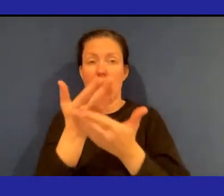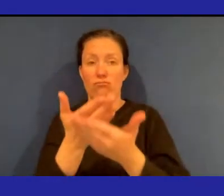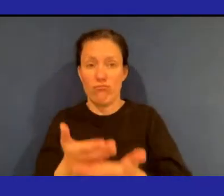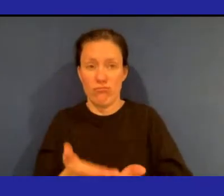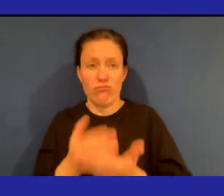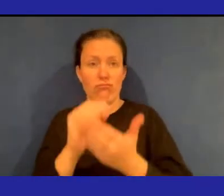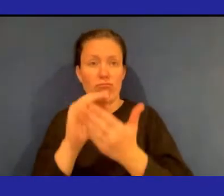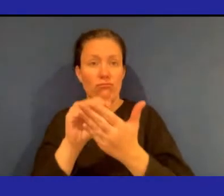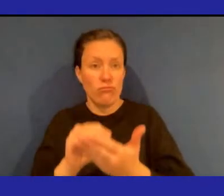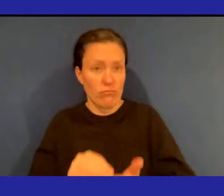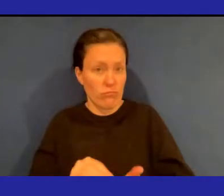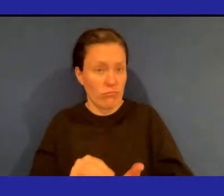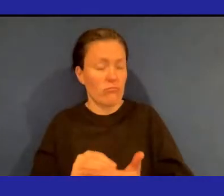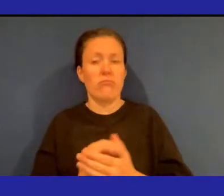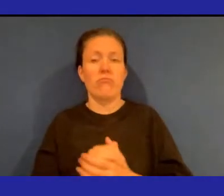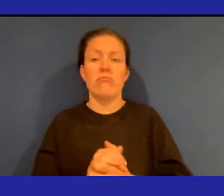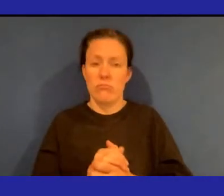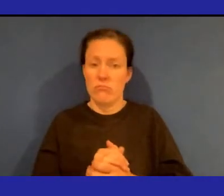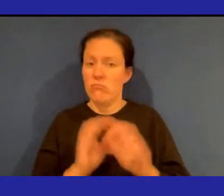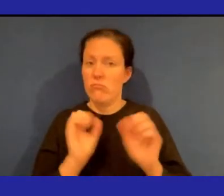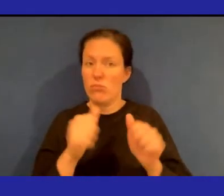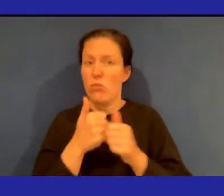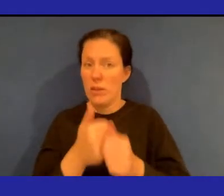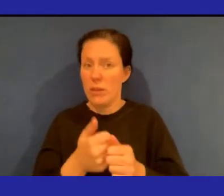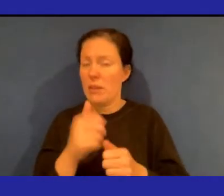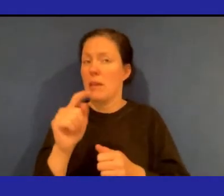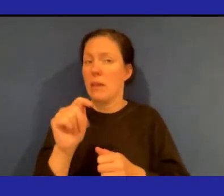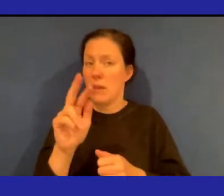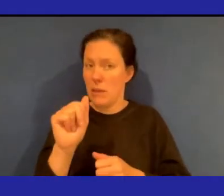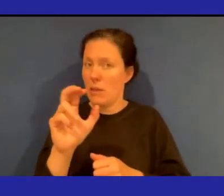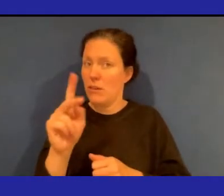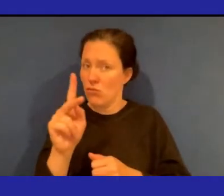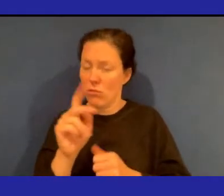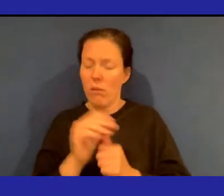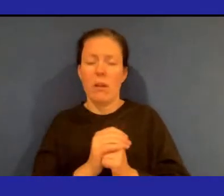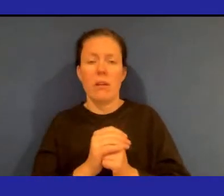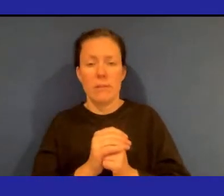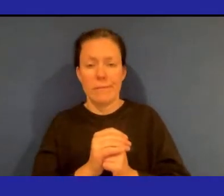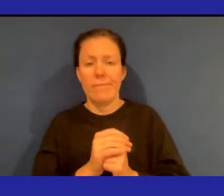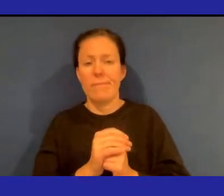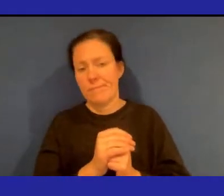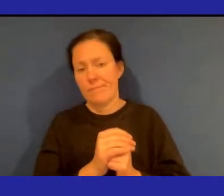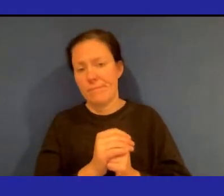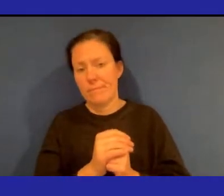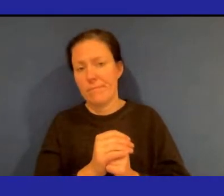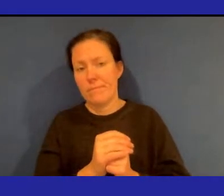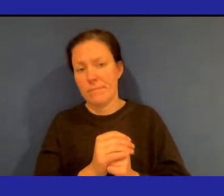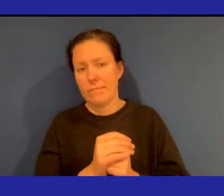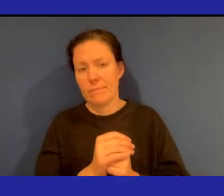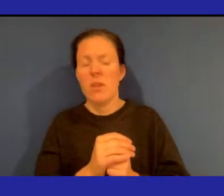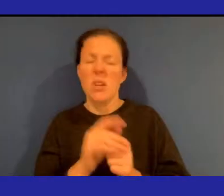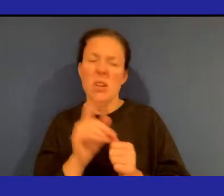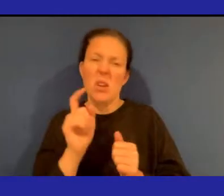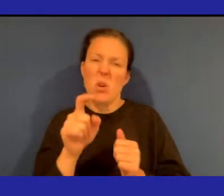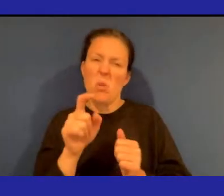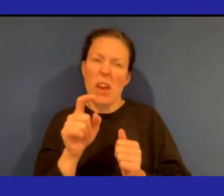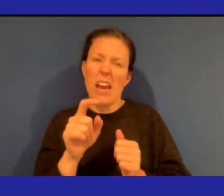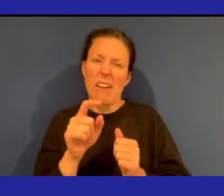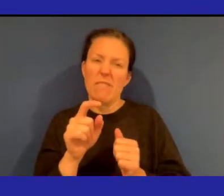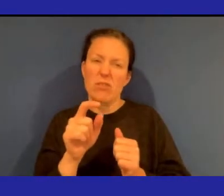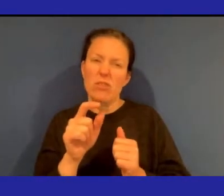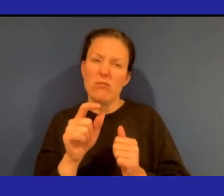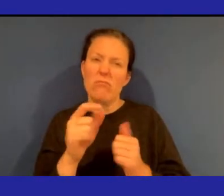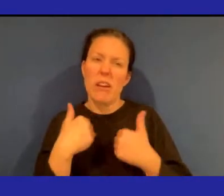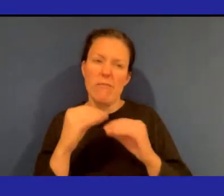everything. It can be traced. So I think that we have to do a little bit of teaching because everybody has these